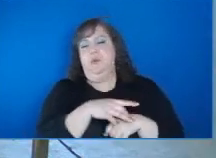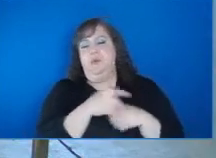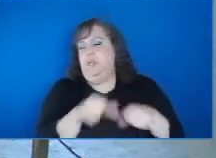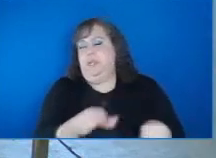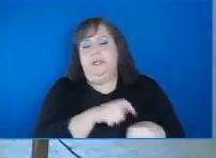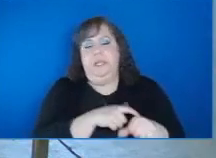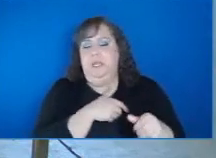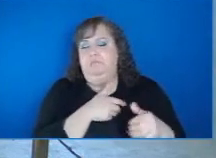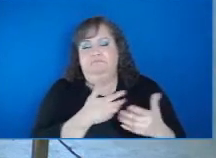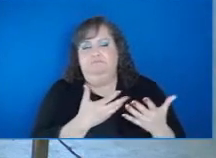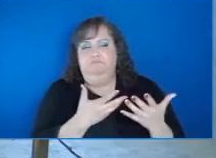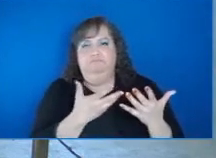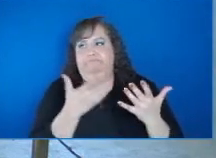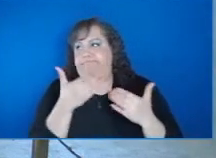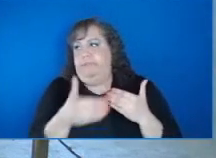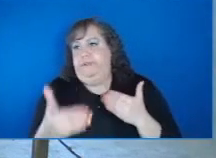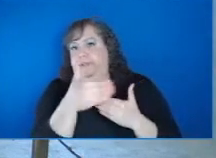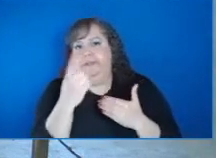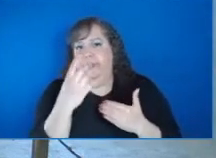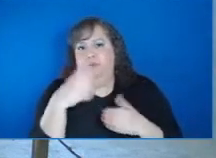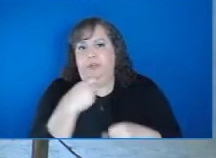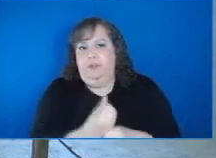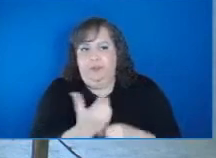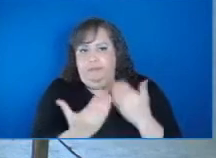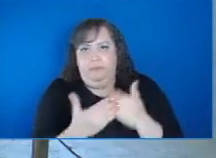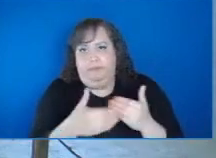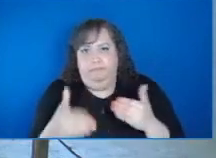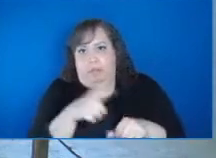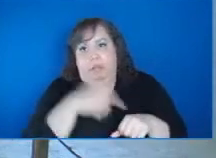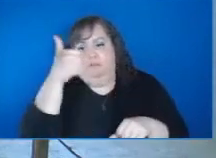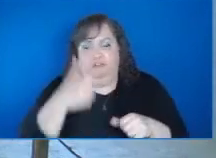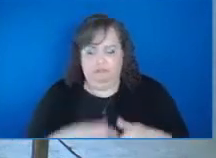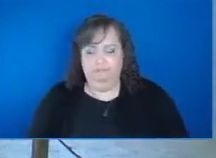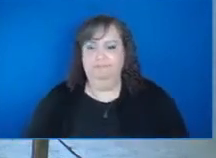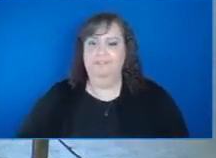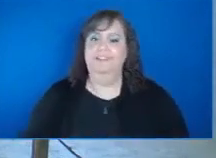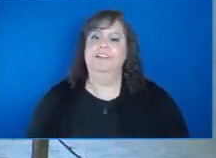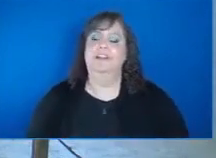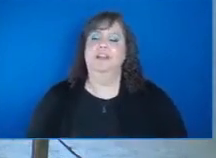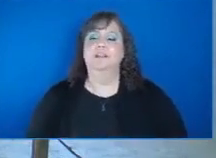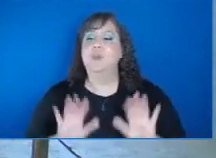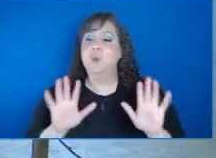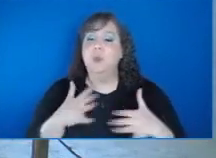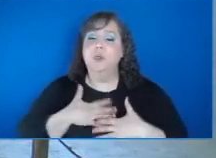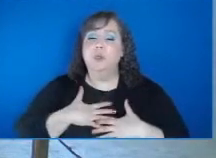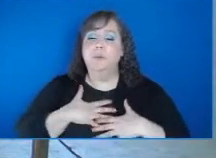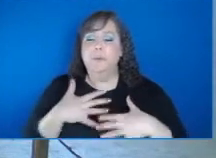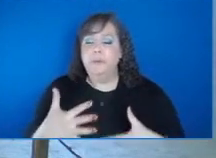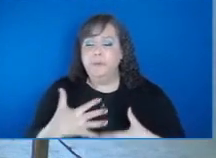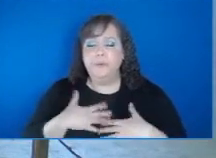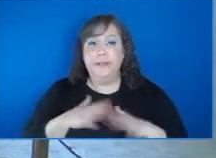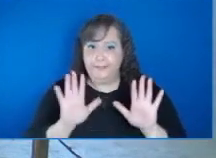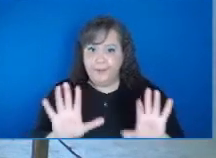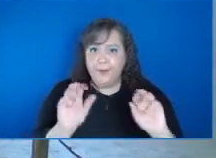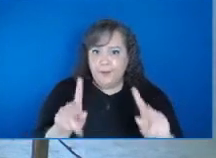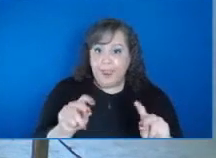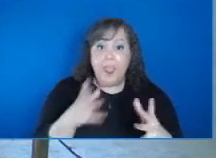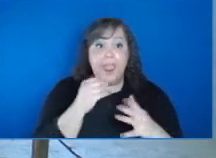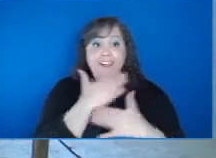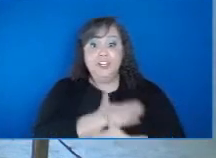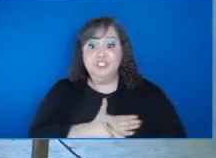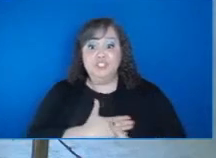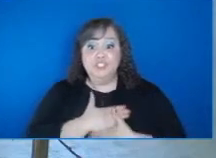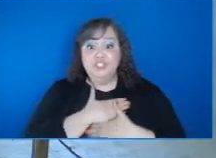least 100 years and probably longer than that. So rest easy. Yeah. And enjoy the show too, right?